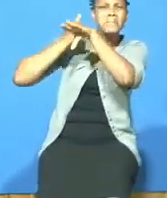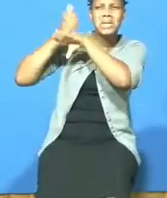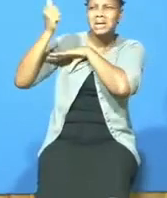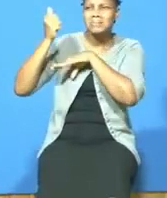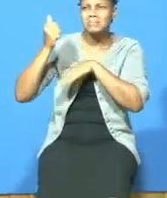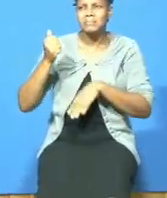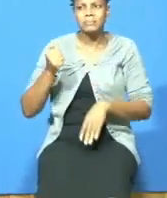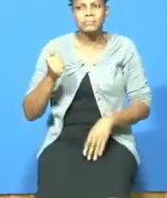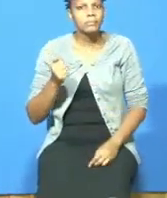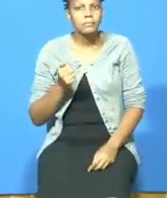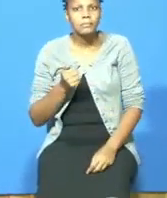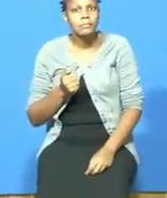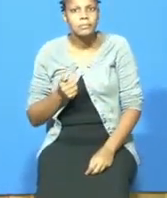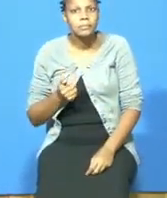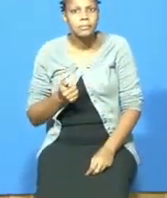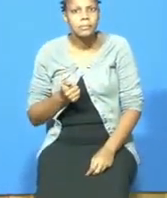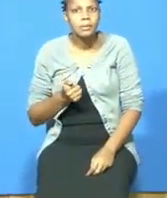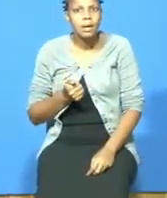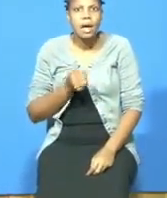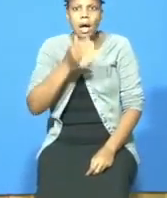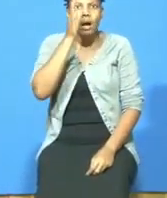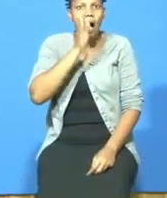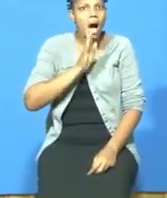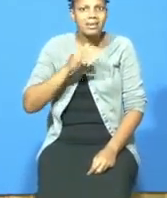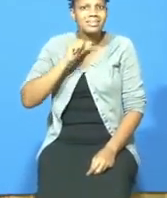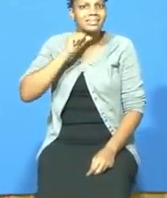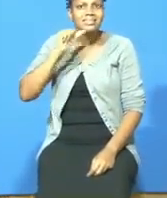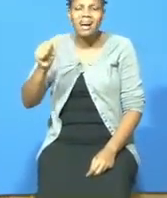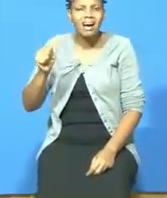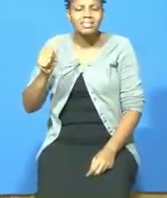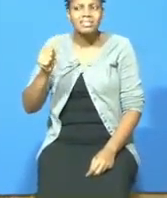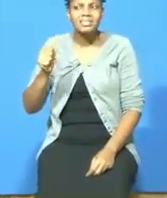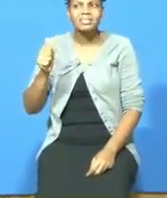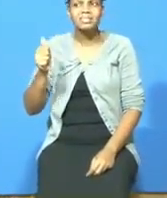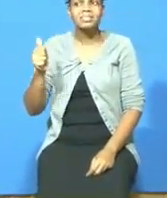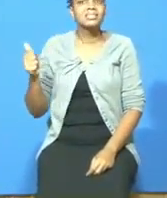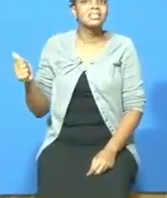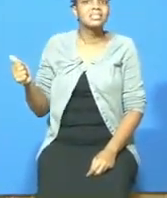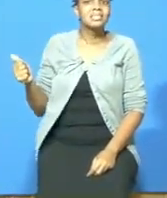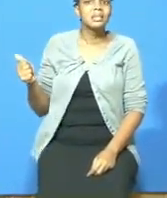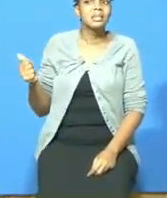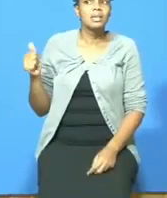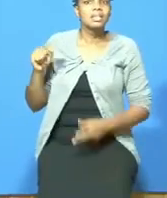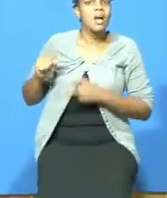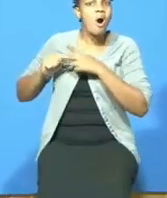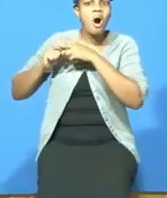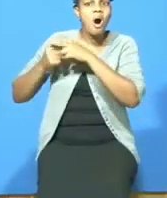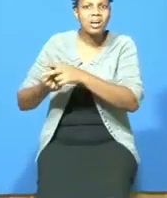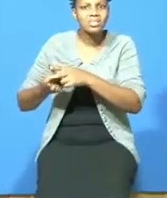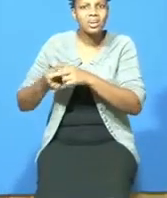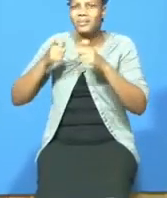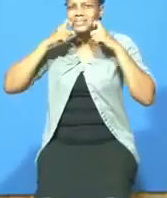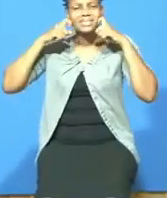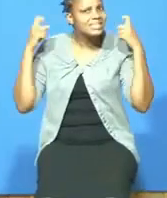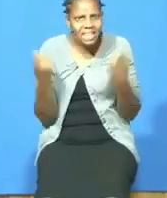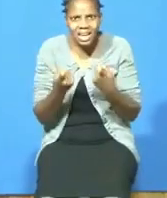God is not the author. God is not the author of